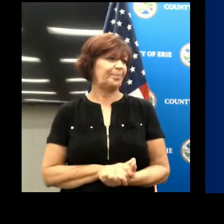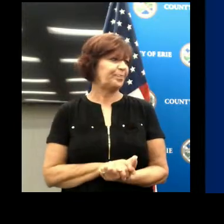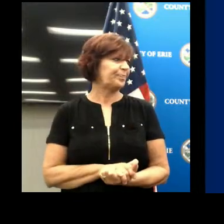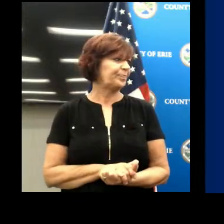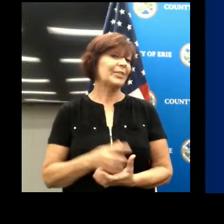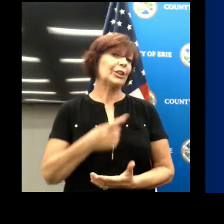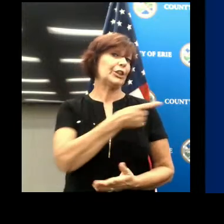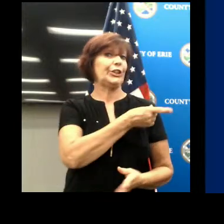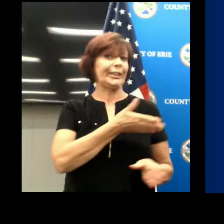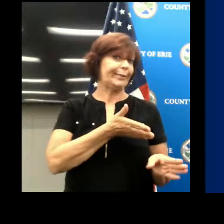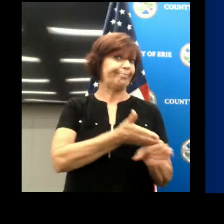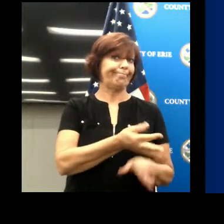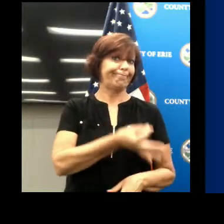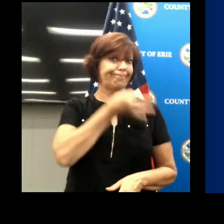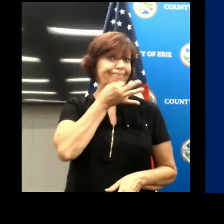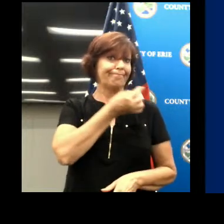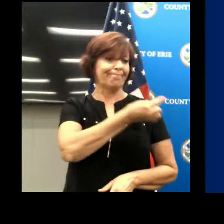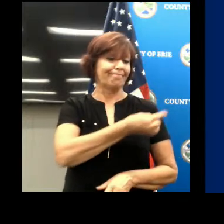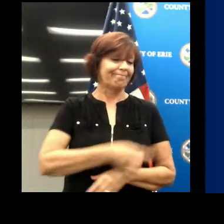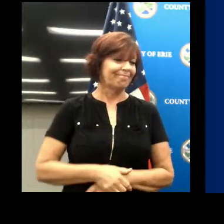She's the specialist.